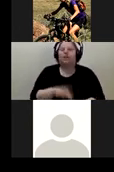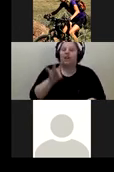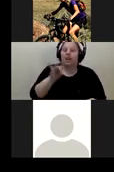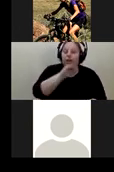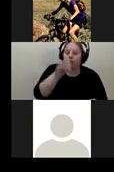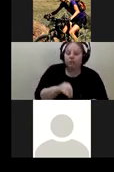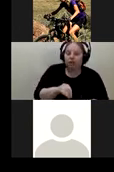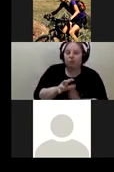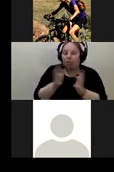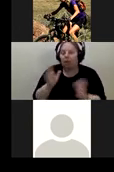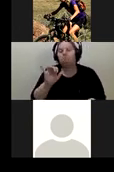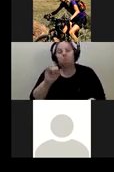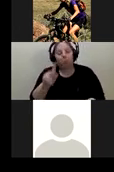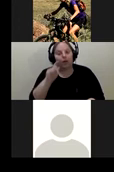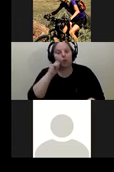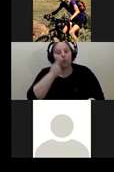or a lot? Okay, cool.